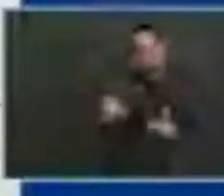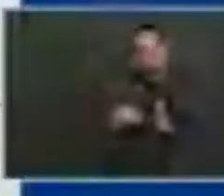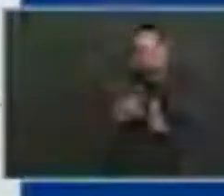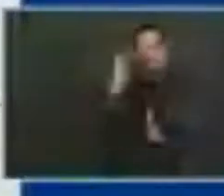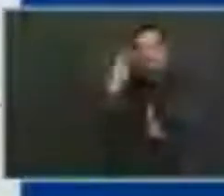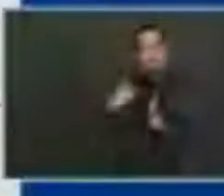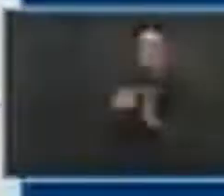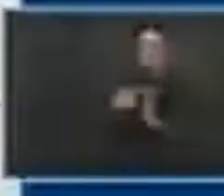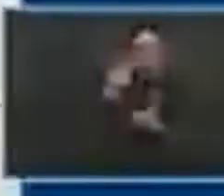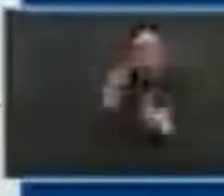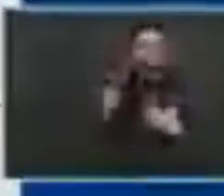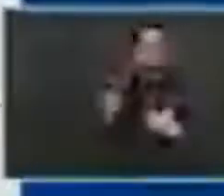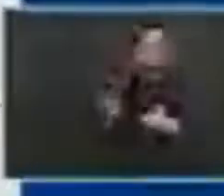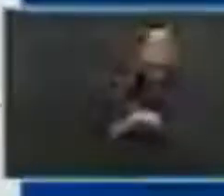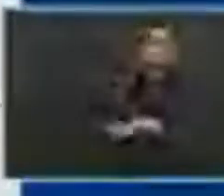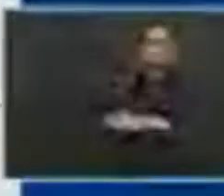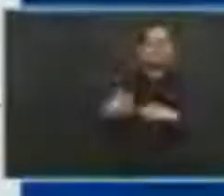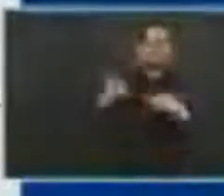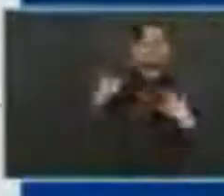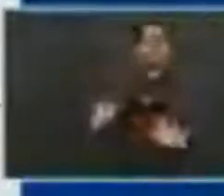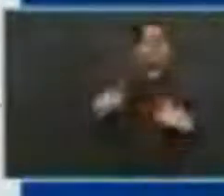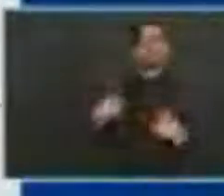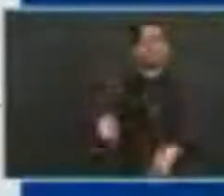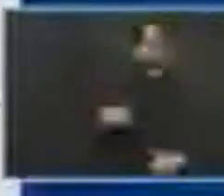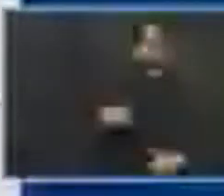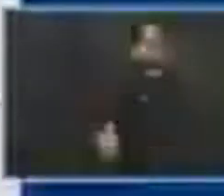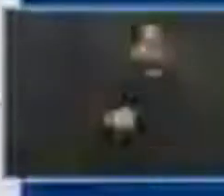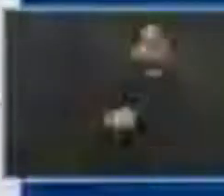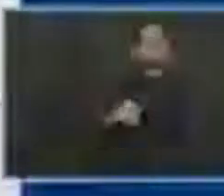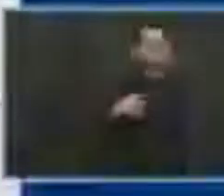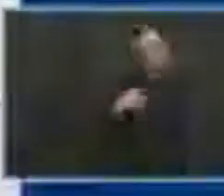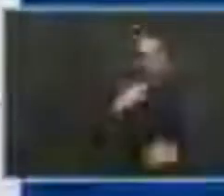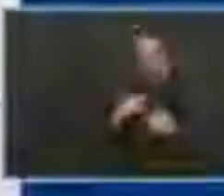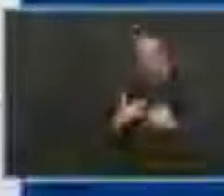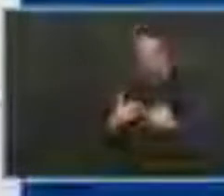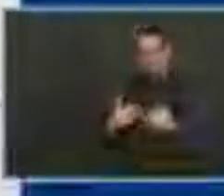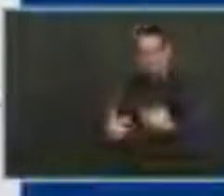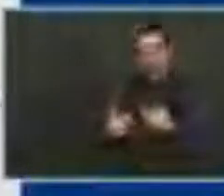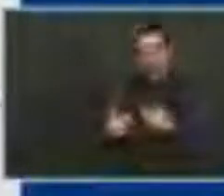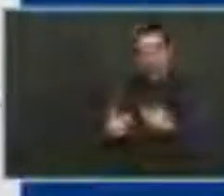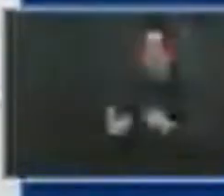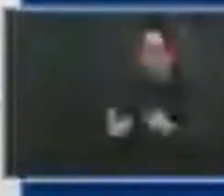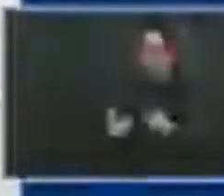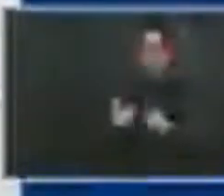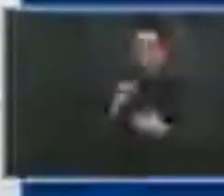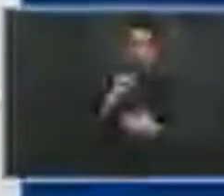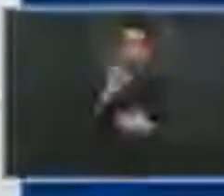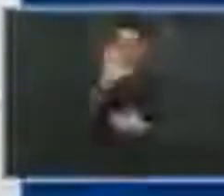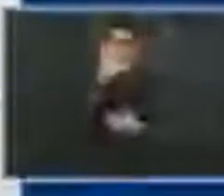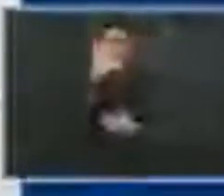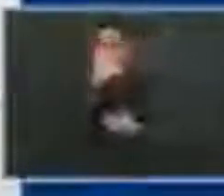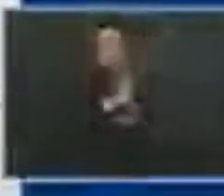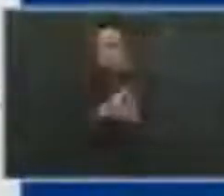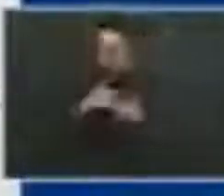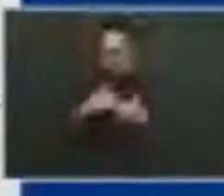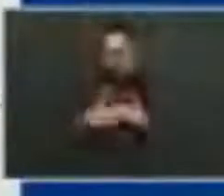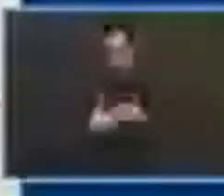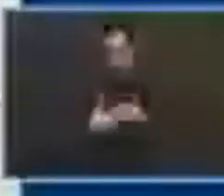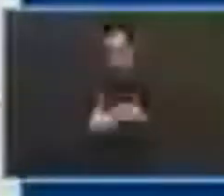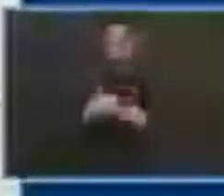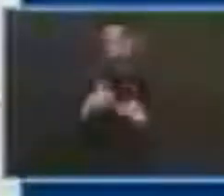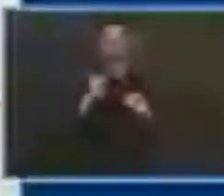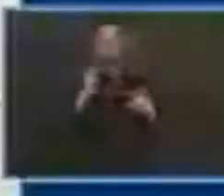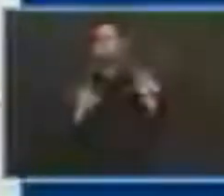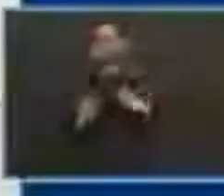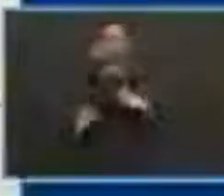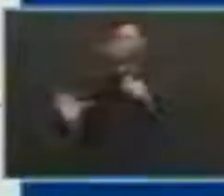21 days or so, if you were to fast forward that, then we'll be out of space in our existing